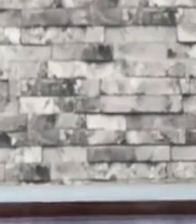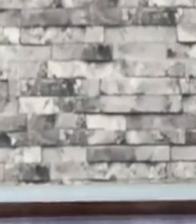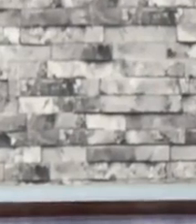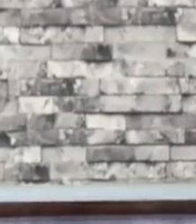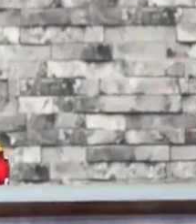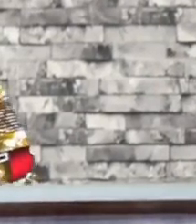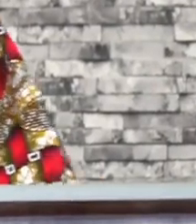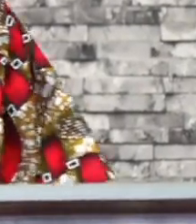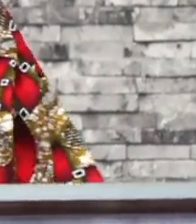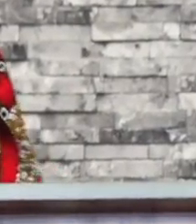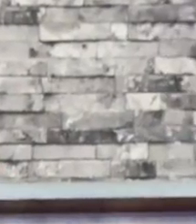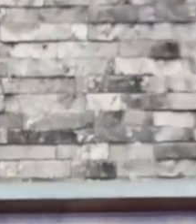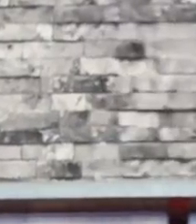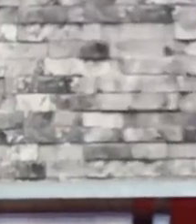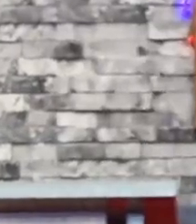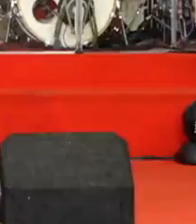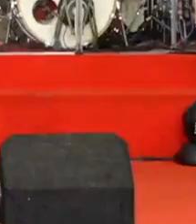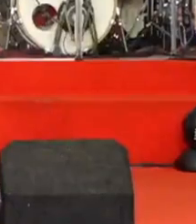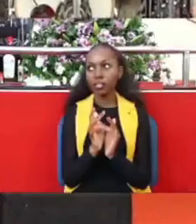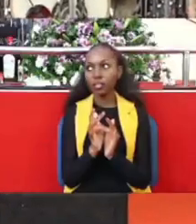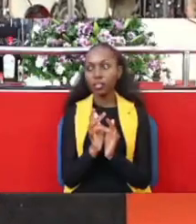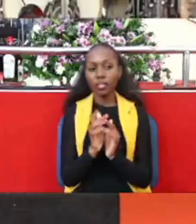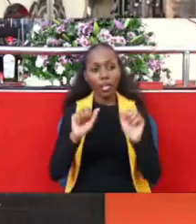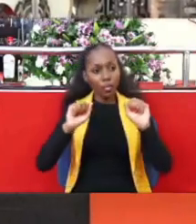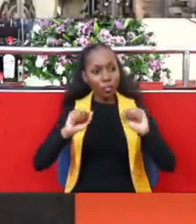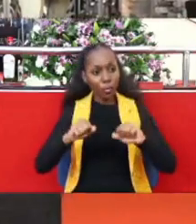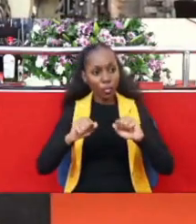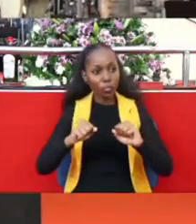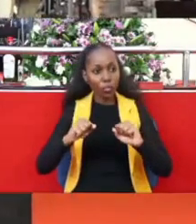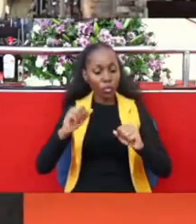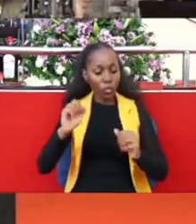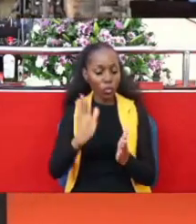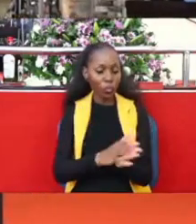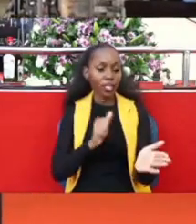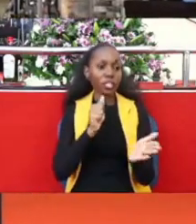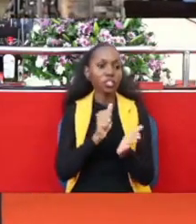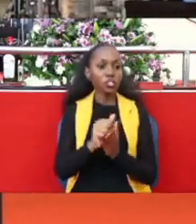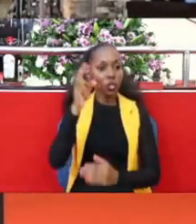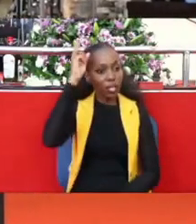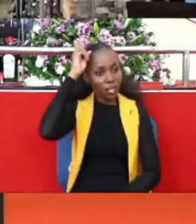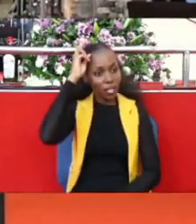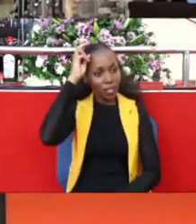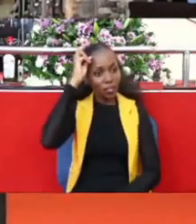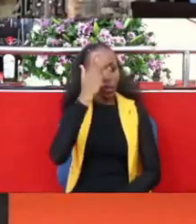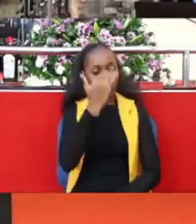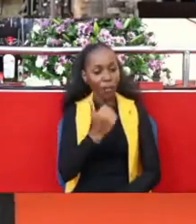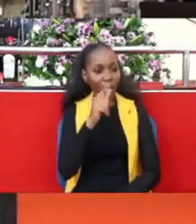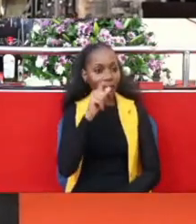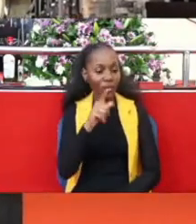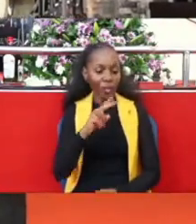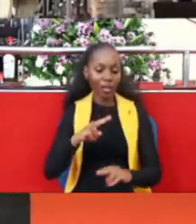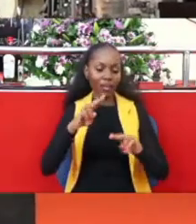By so doing, we will be able to conquer him because we are seated far above. Tukifanya hivyo tutaweza kumshinda kwa